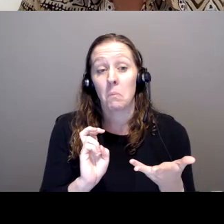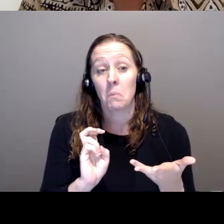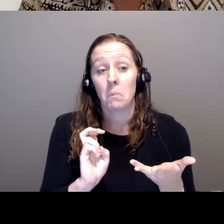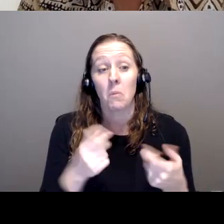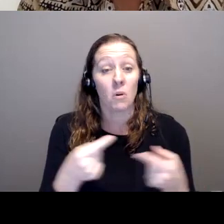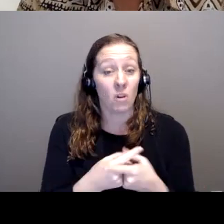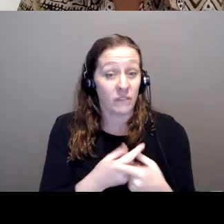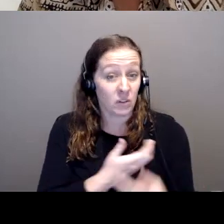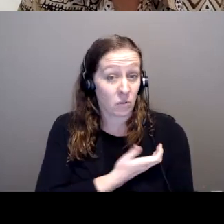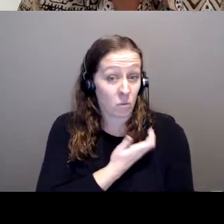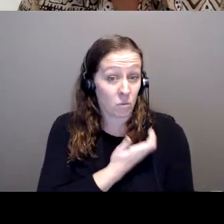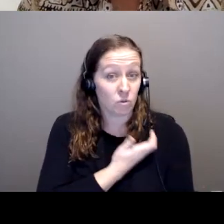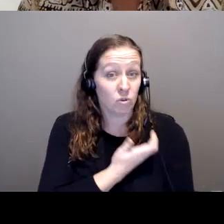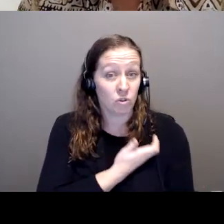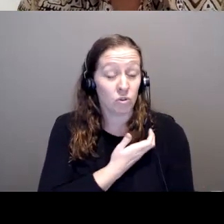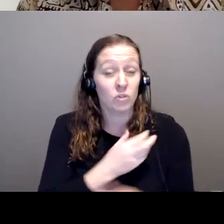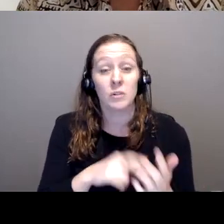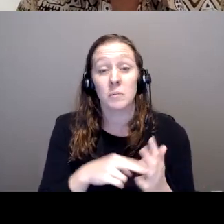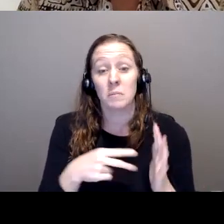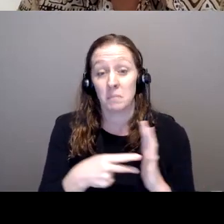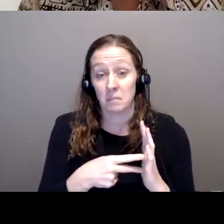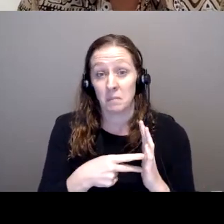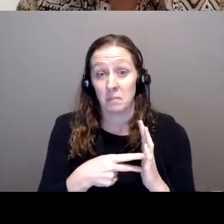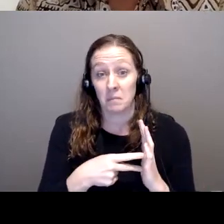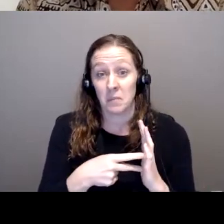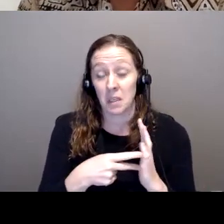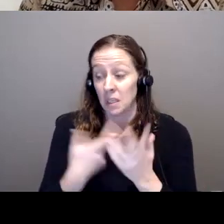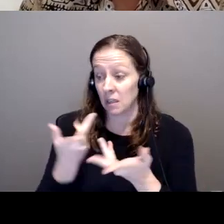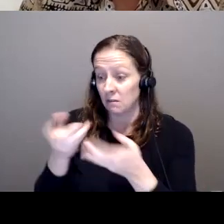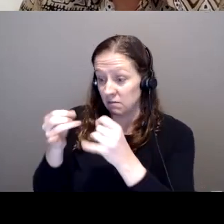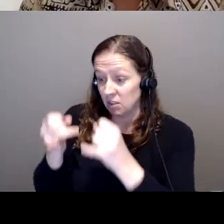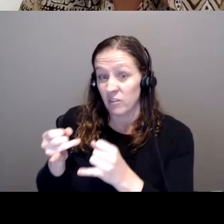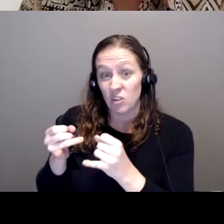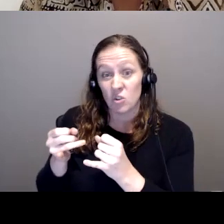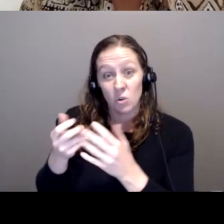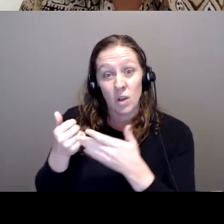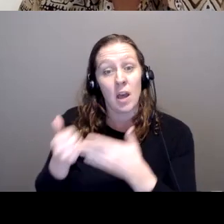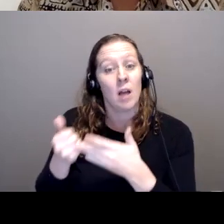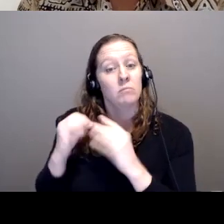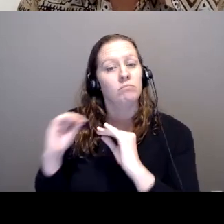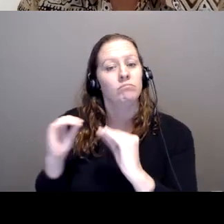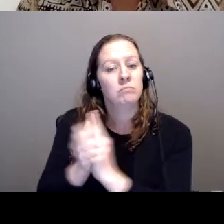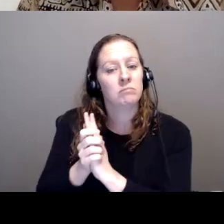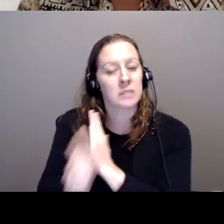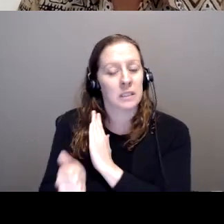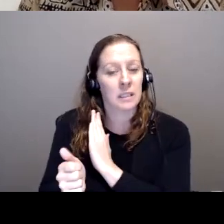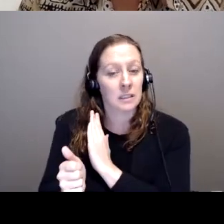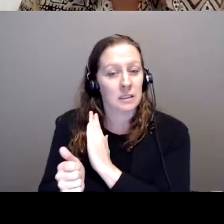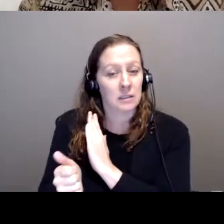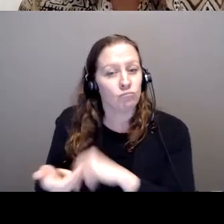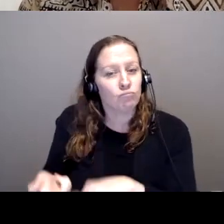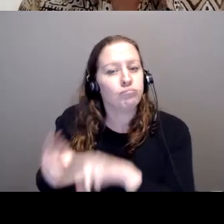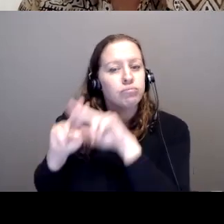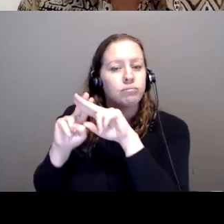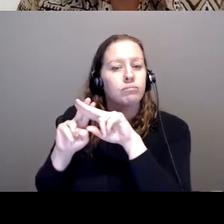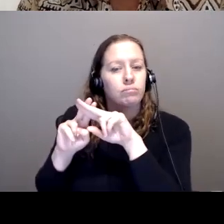coaching where it's individual skill building opportunities in being able